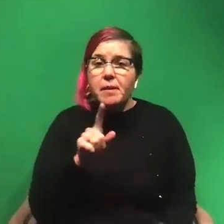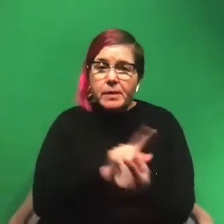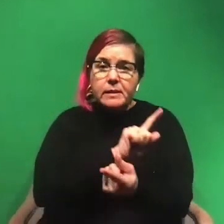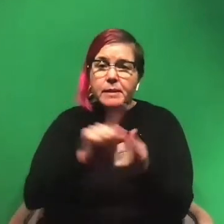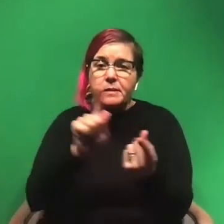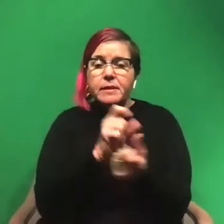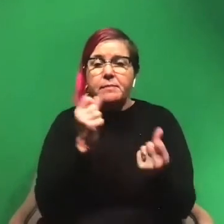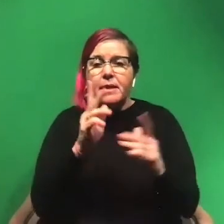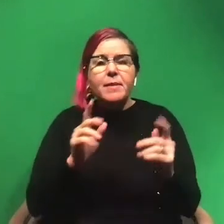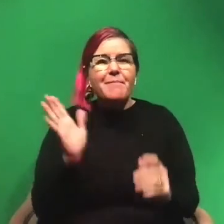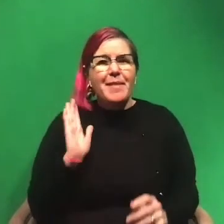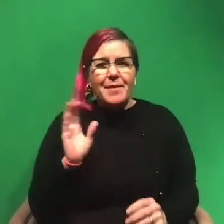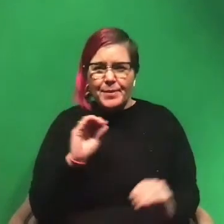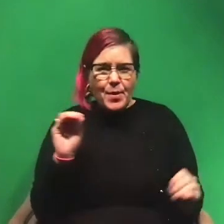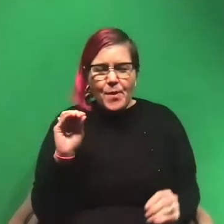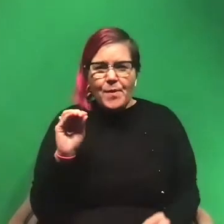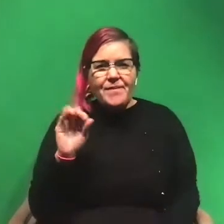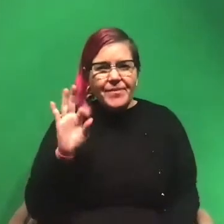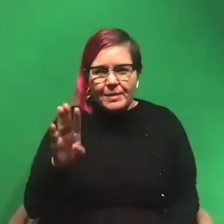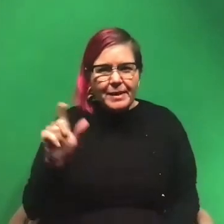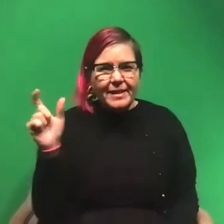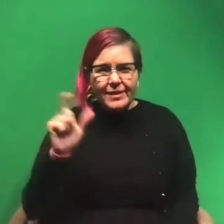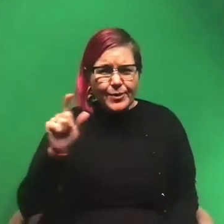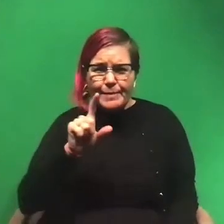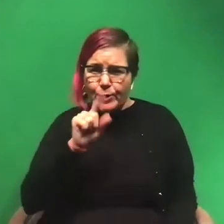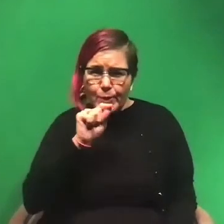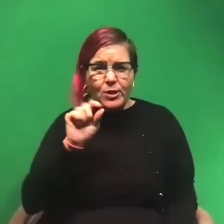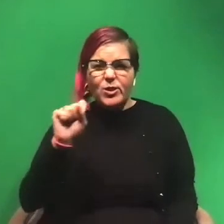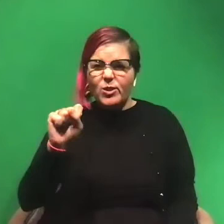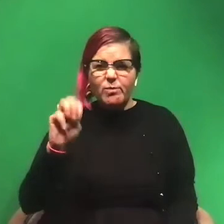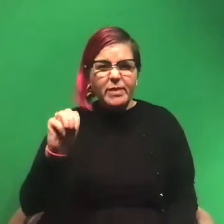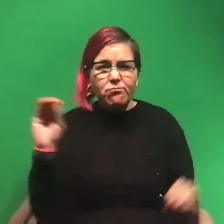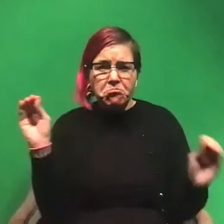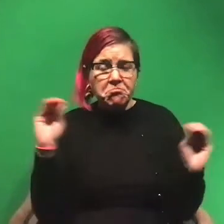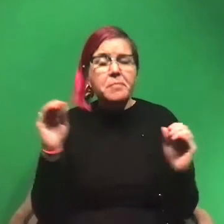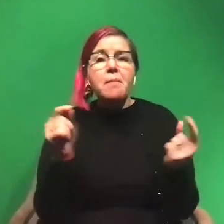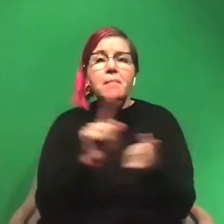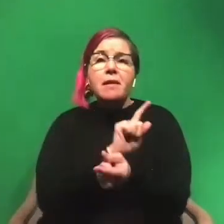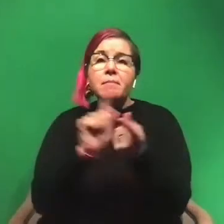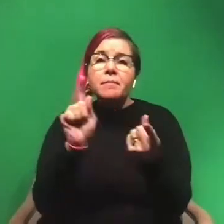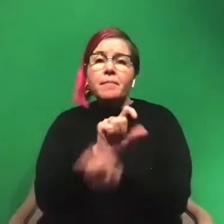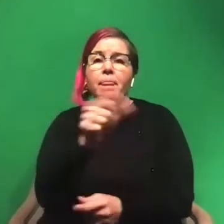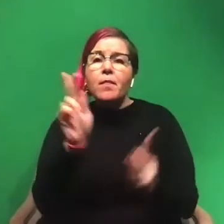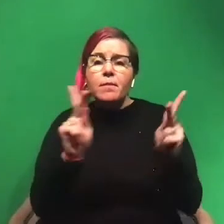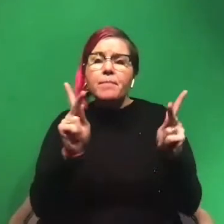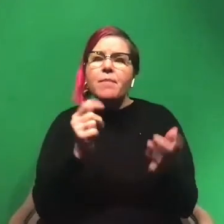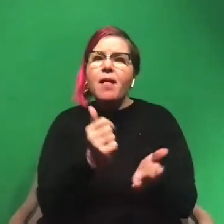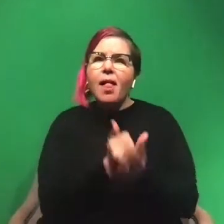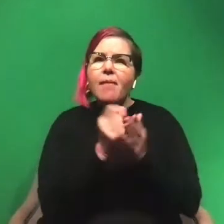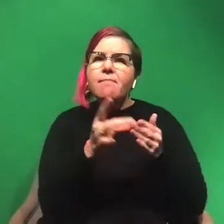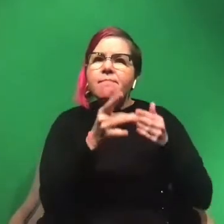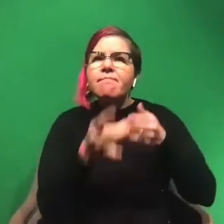there was no social media like what it is right now. But I did meet a lot of people who helped me along the way